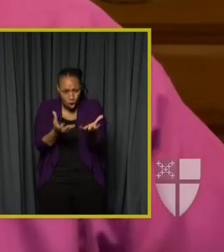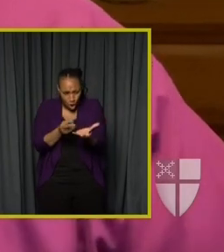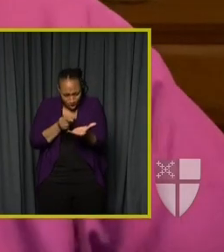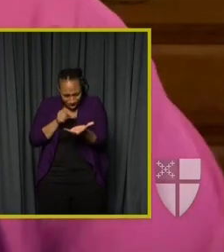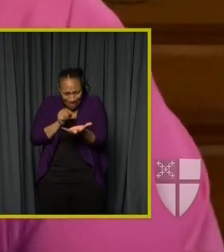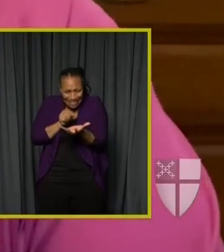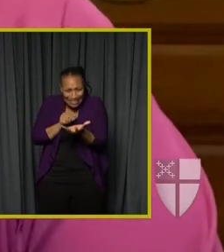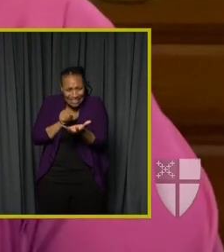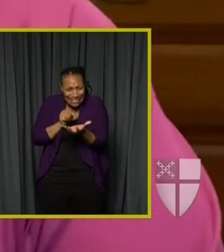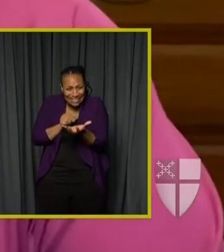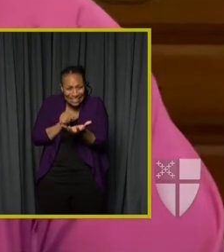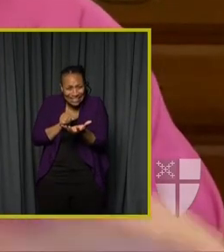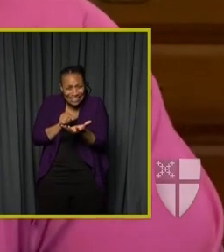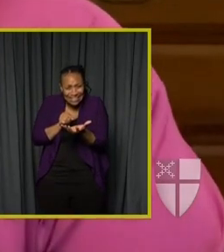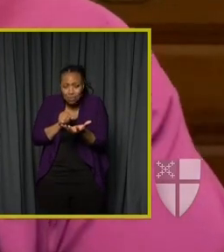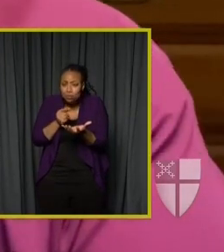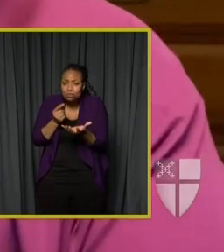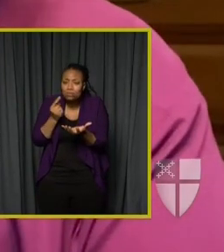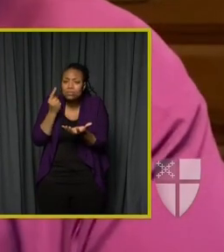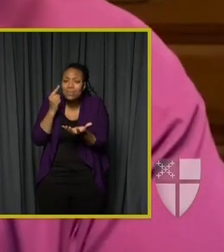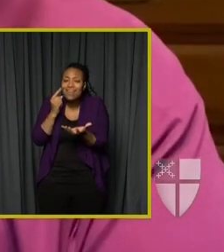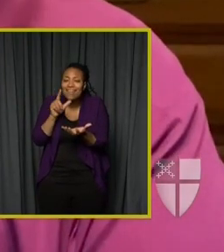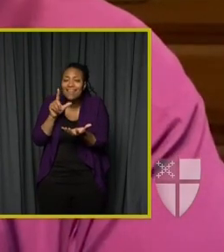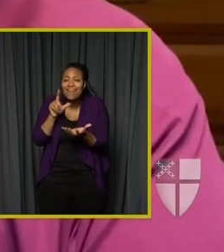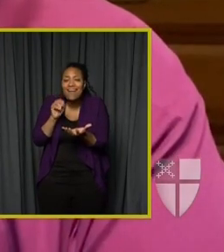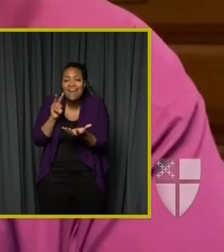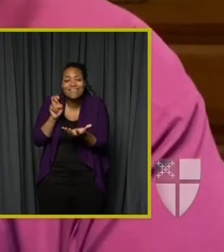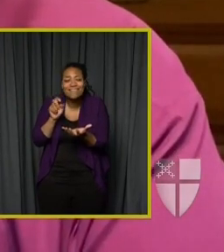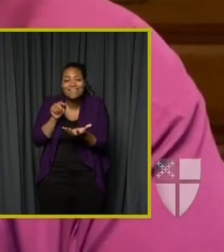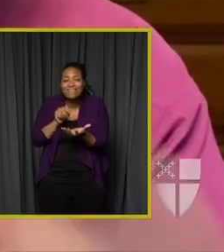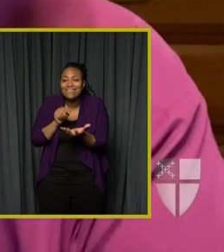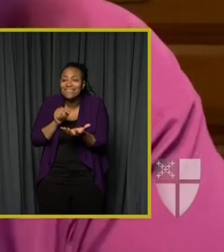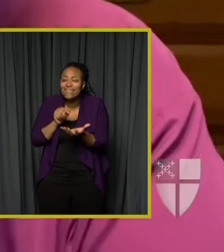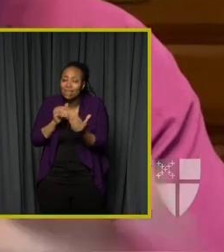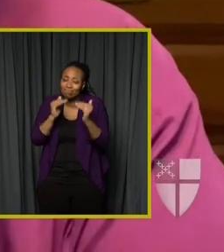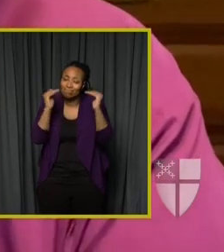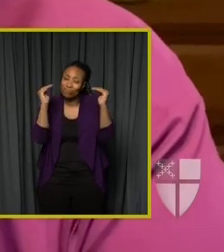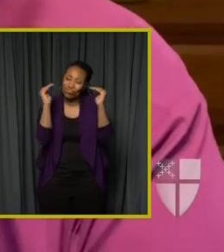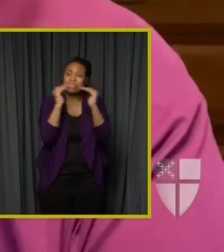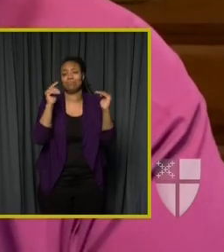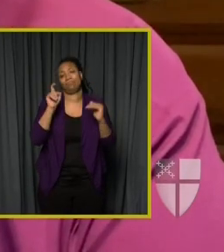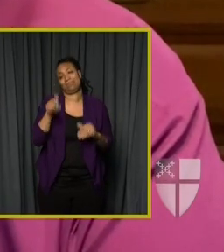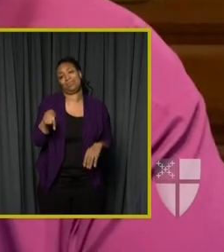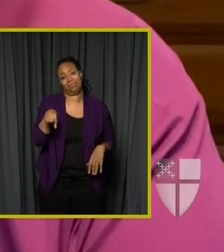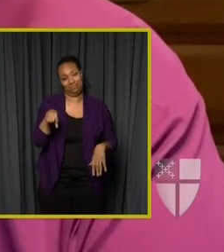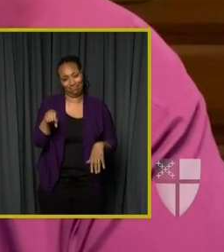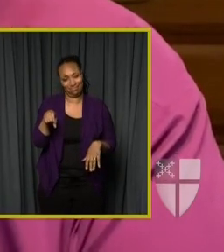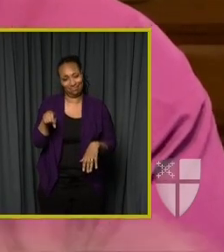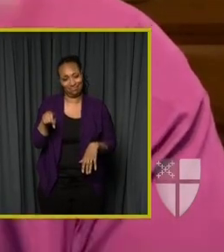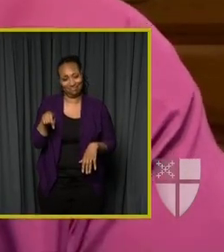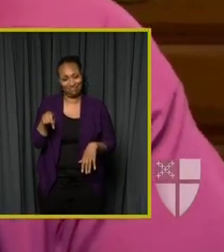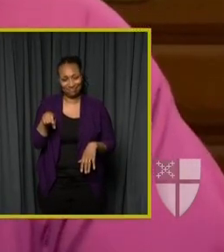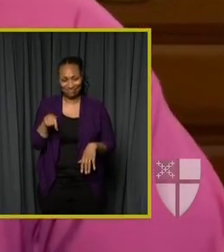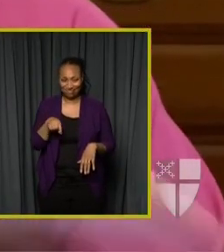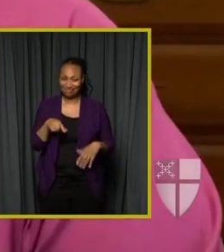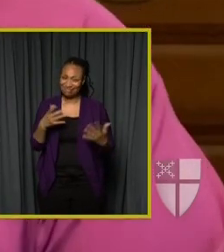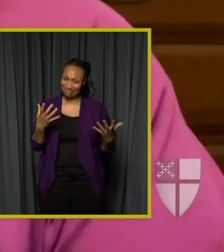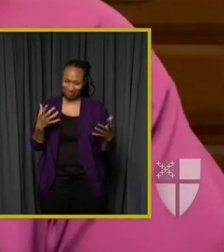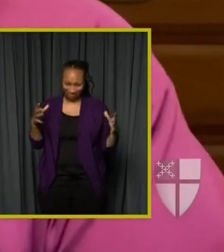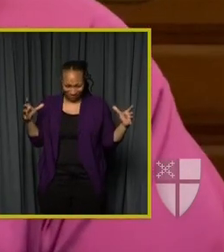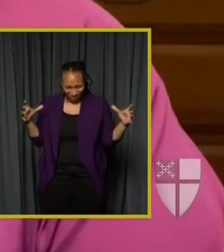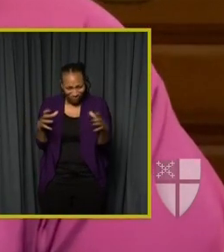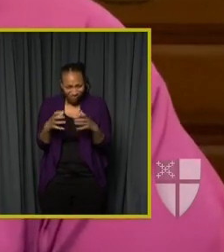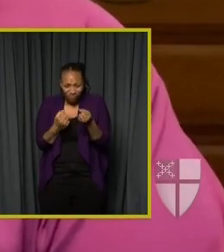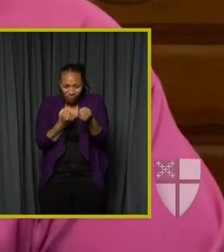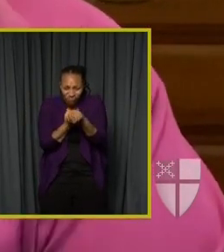And because we love, we must stand up for what is right. Because we love, we must stand up for what is good. Because we love, we